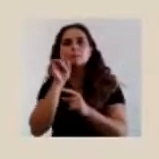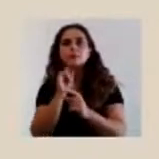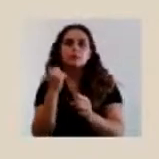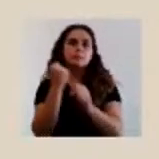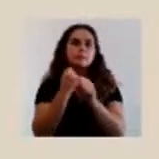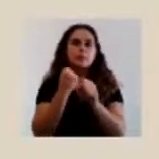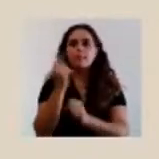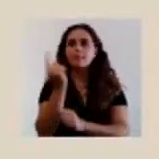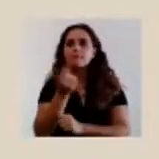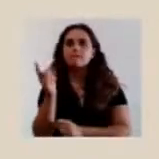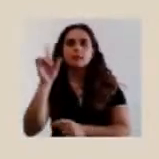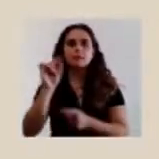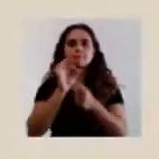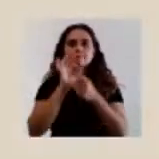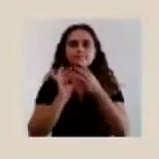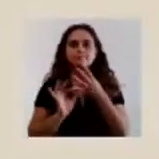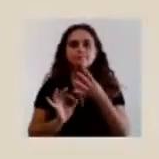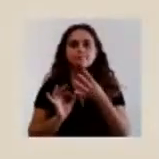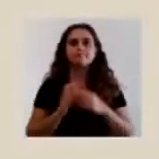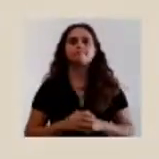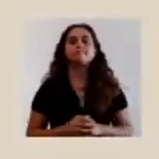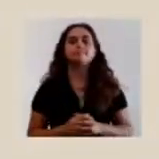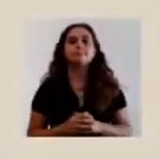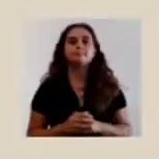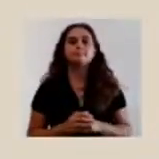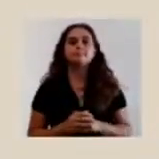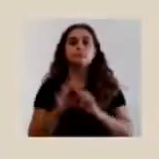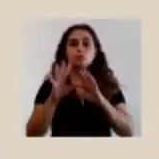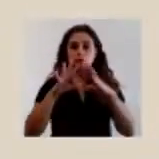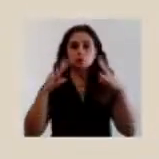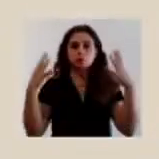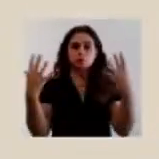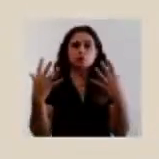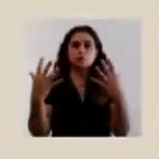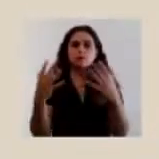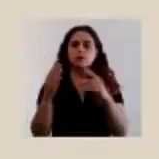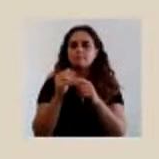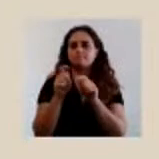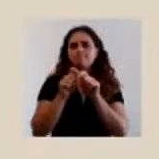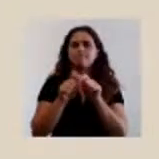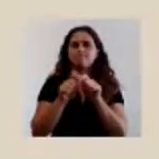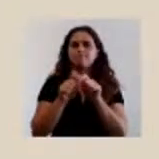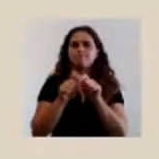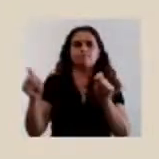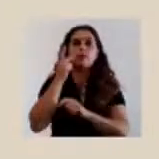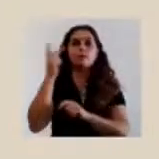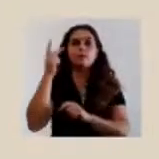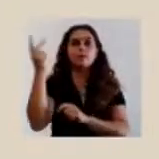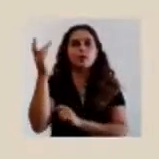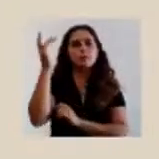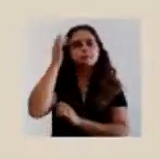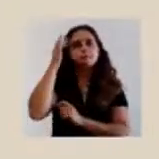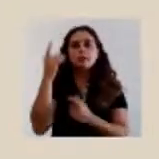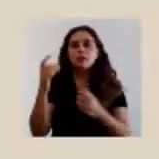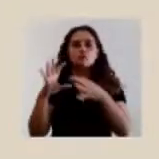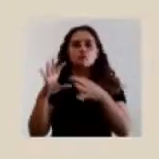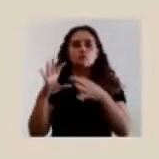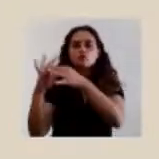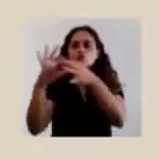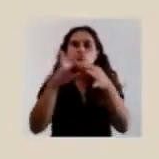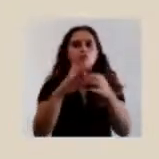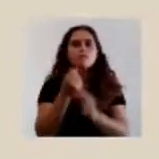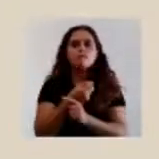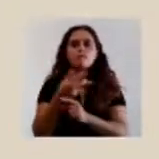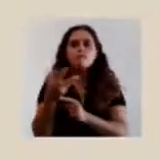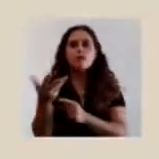roles, duties, and attributes. More generally, through life, the brain forms all sorts of associations